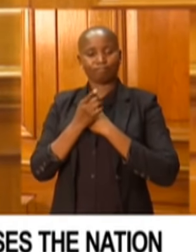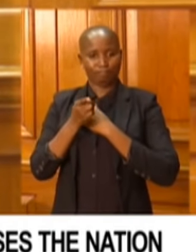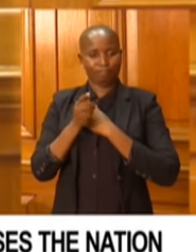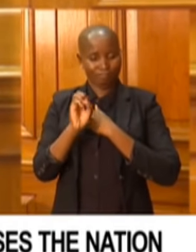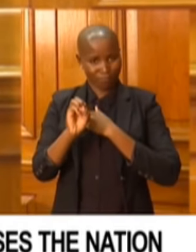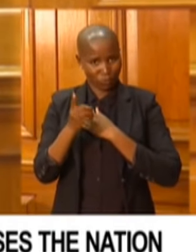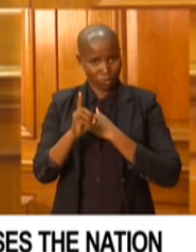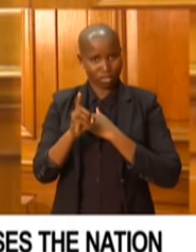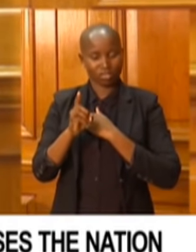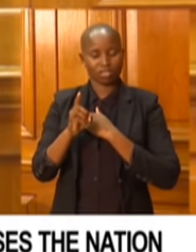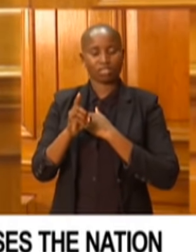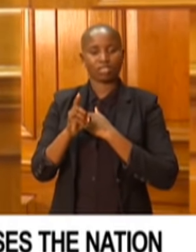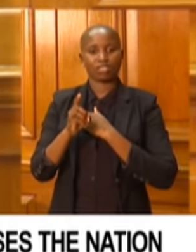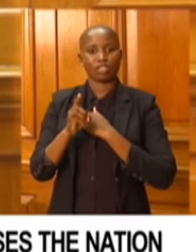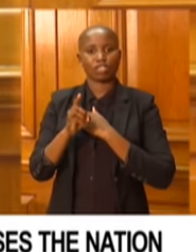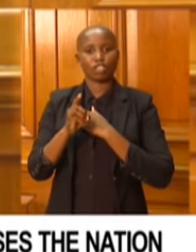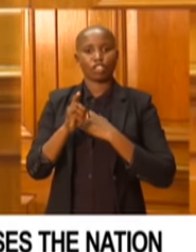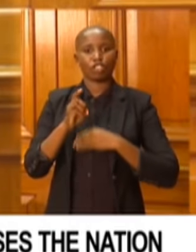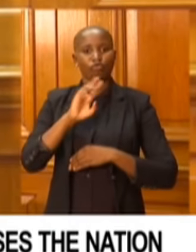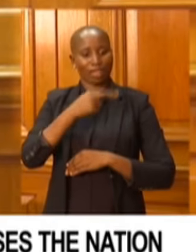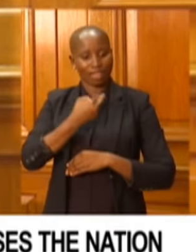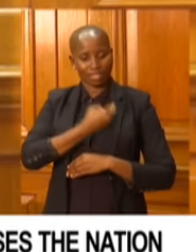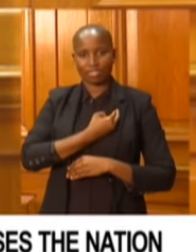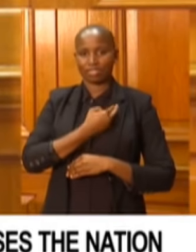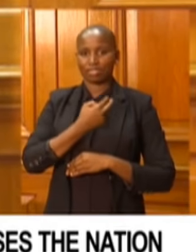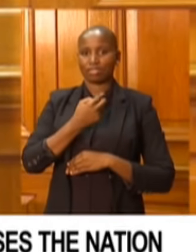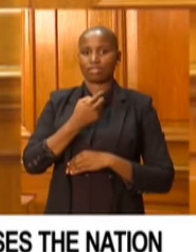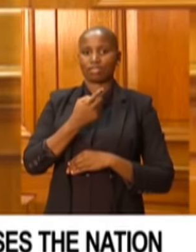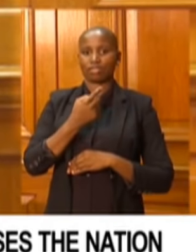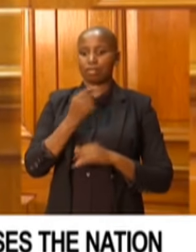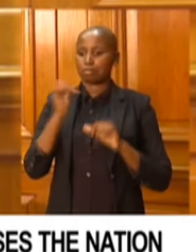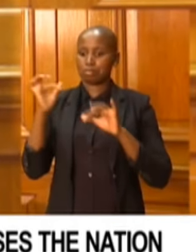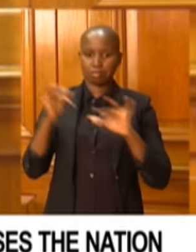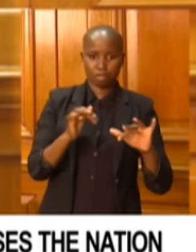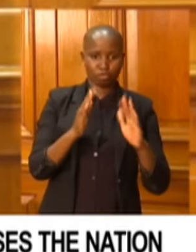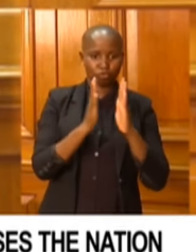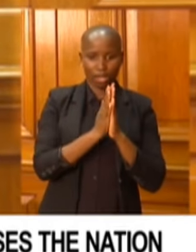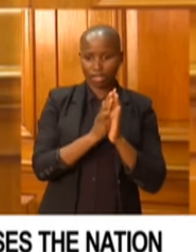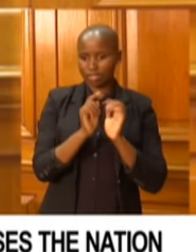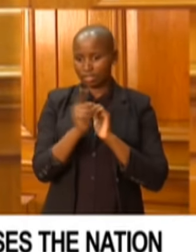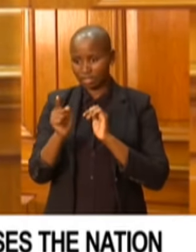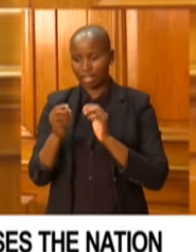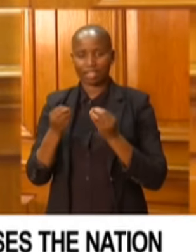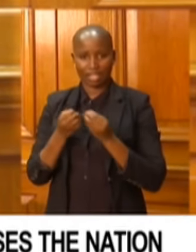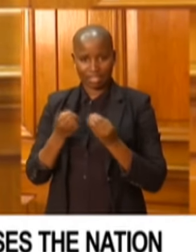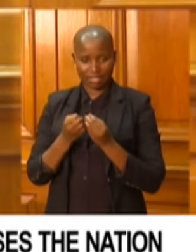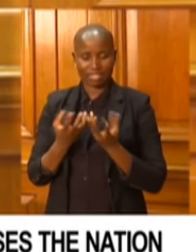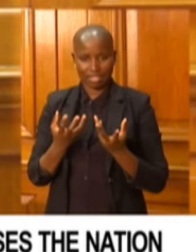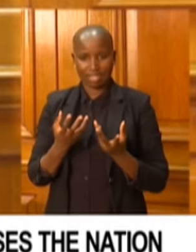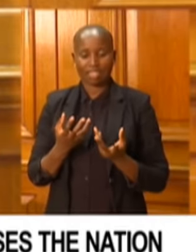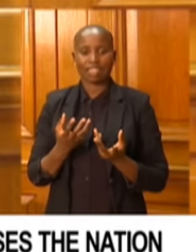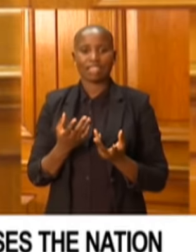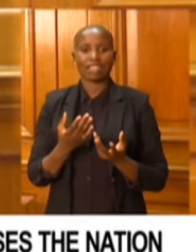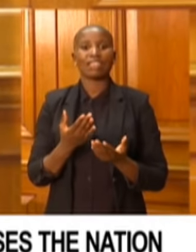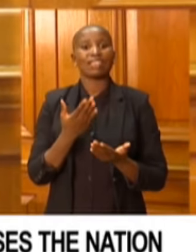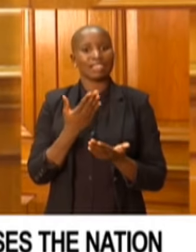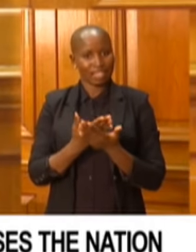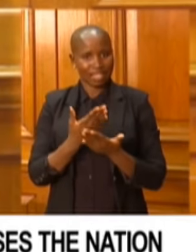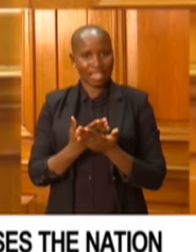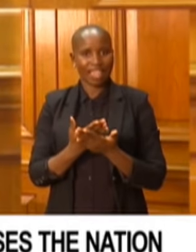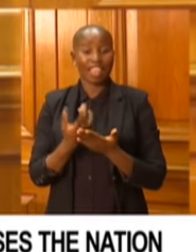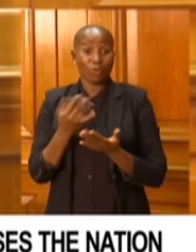restrictions on religious and other gatherings have to remain in place for the